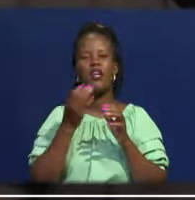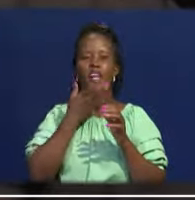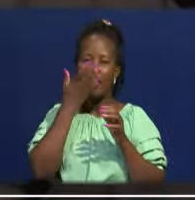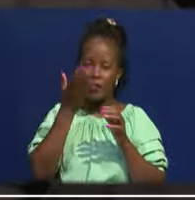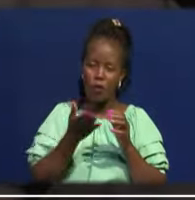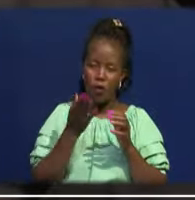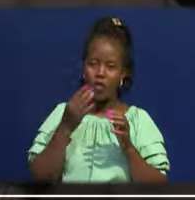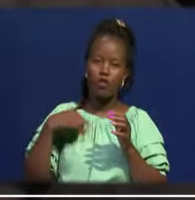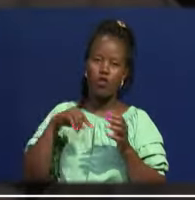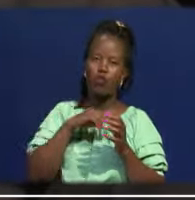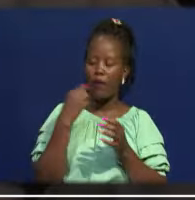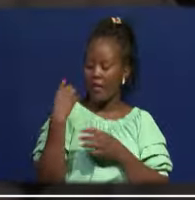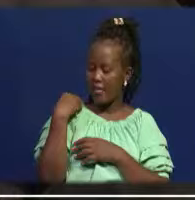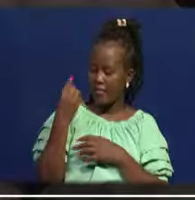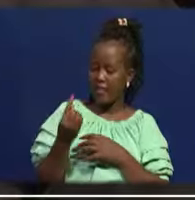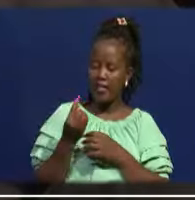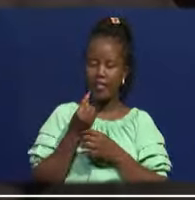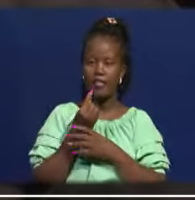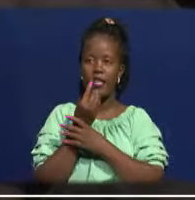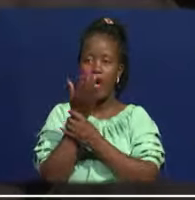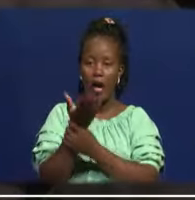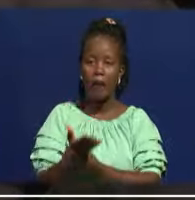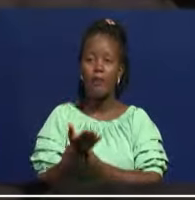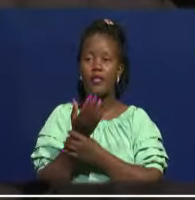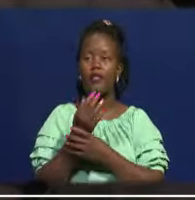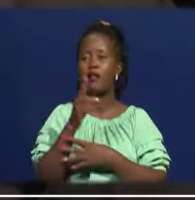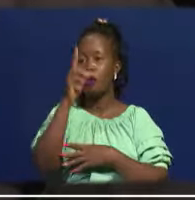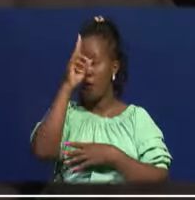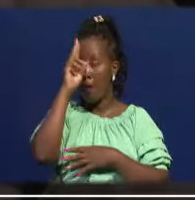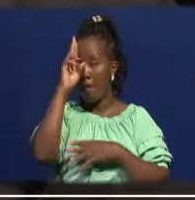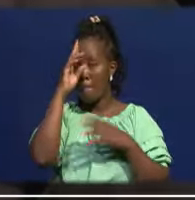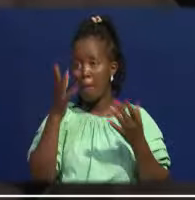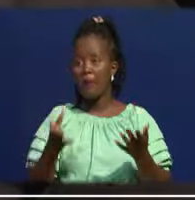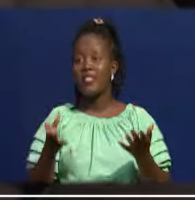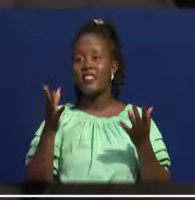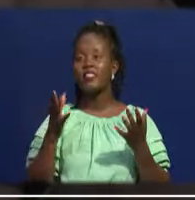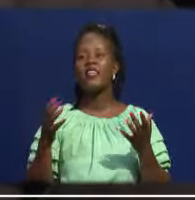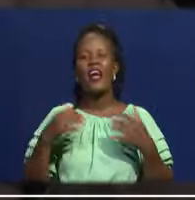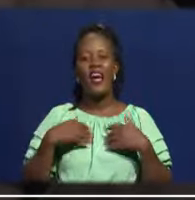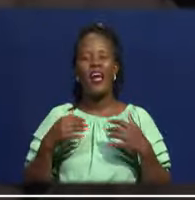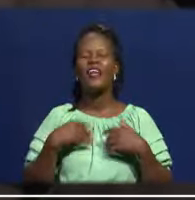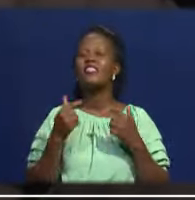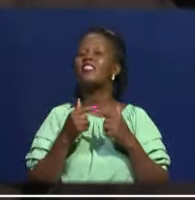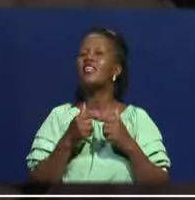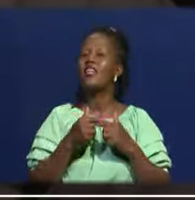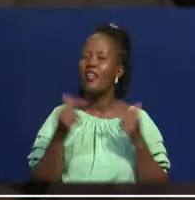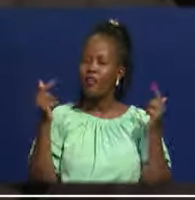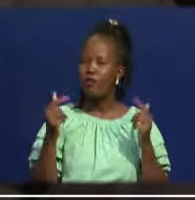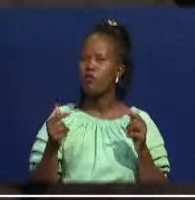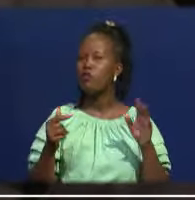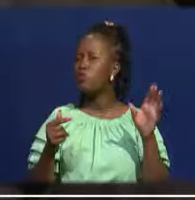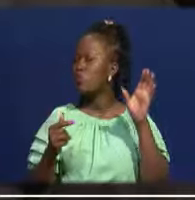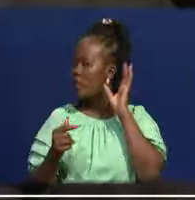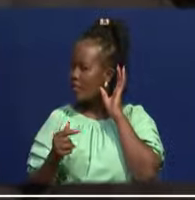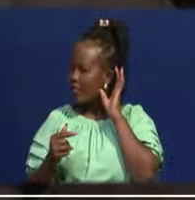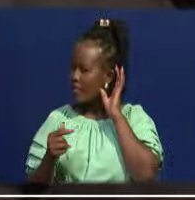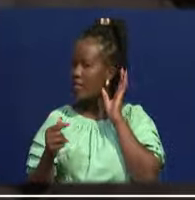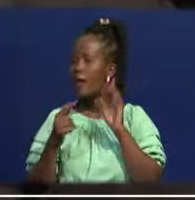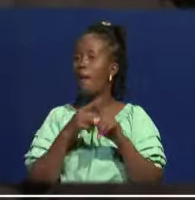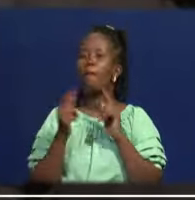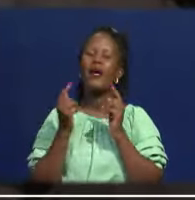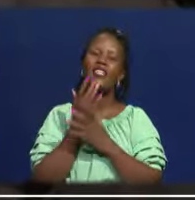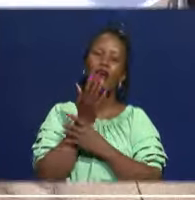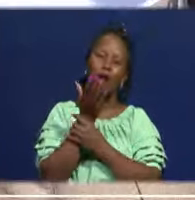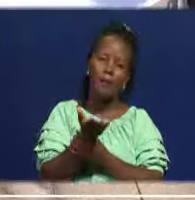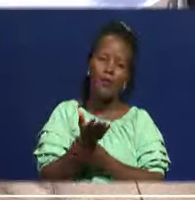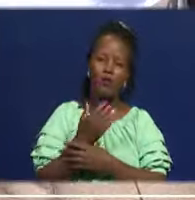our appeal of yesterday. The police had completely refused to listen to us, but our appeal has been